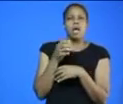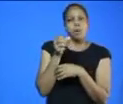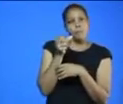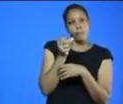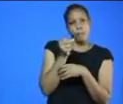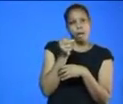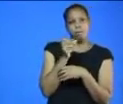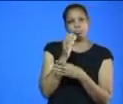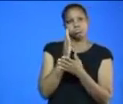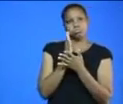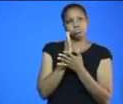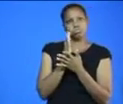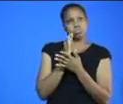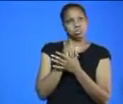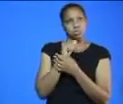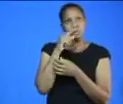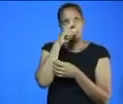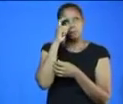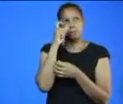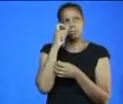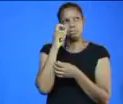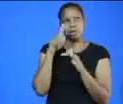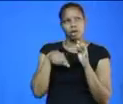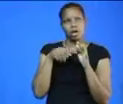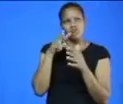couldn't read it, but because I would not,